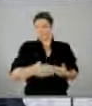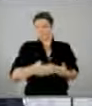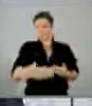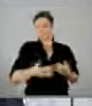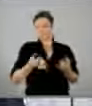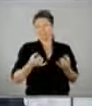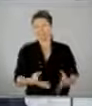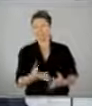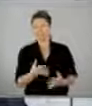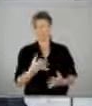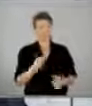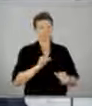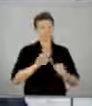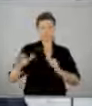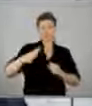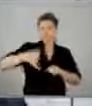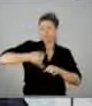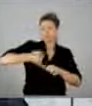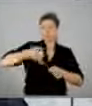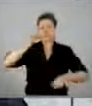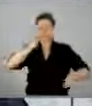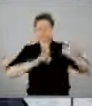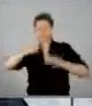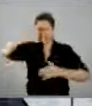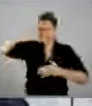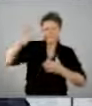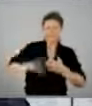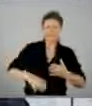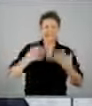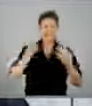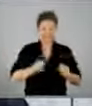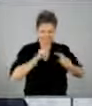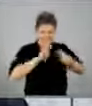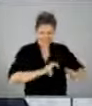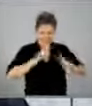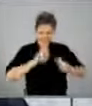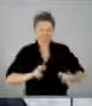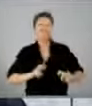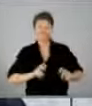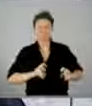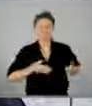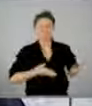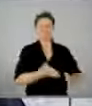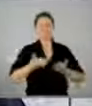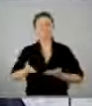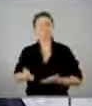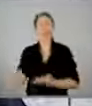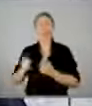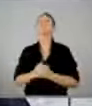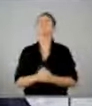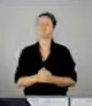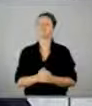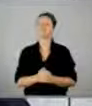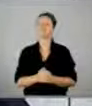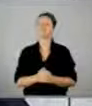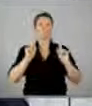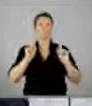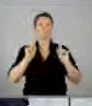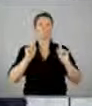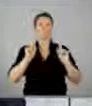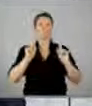medical experts, and that means that we can proceed along the path that we have set out, and I look forward